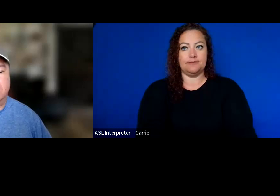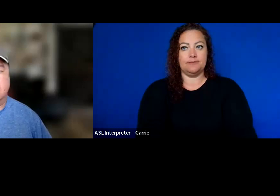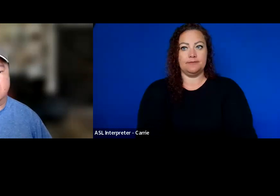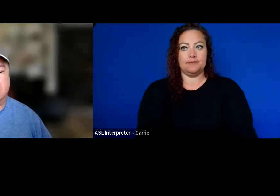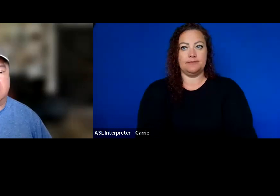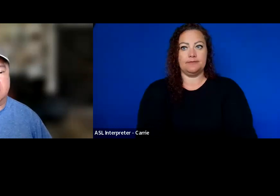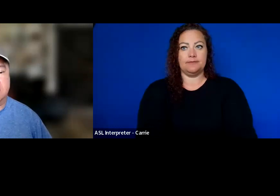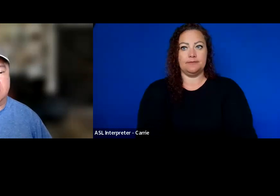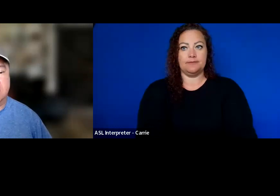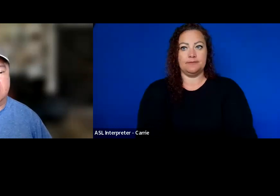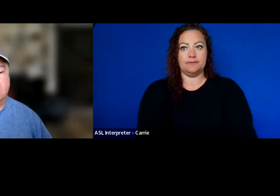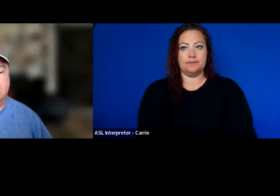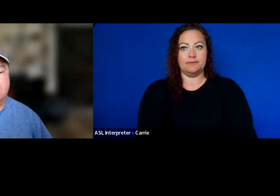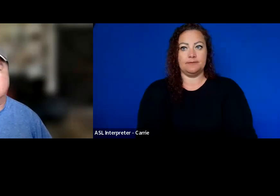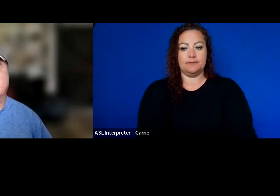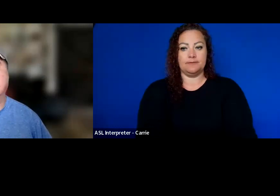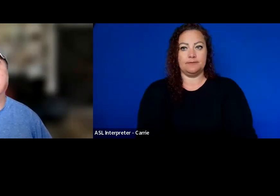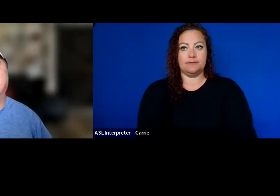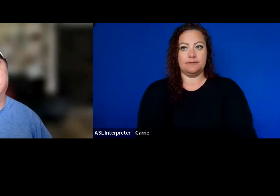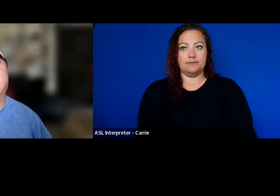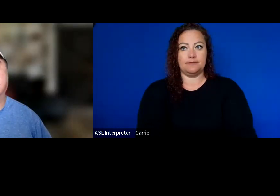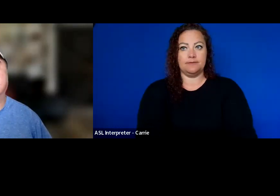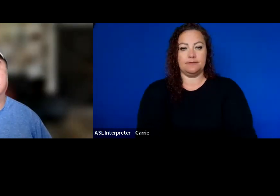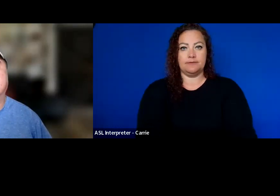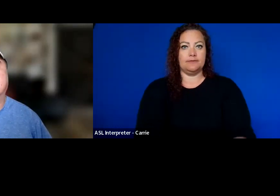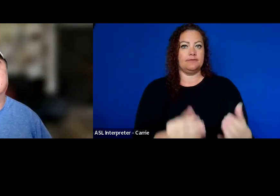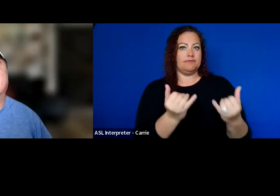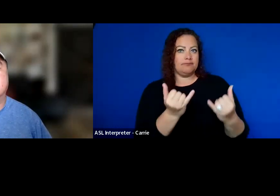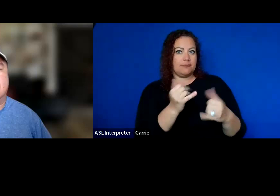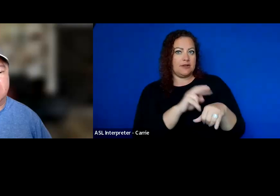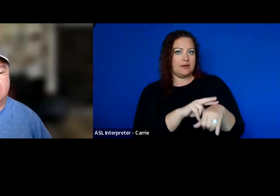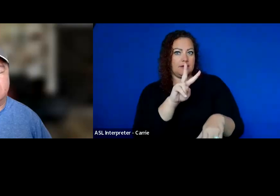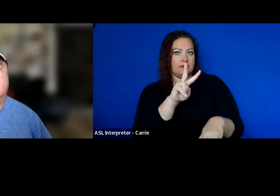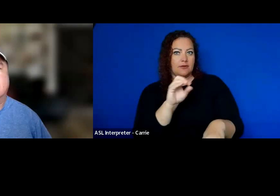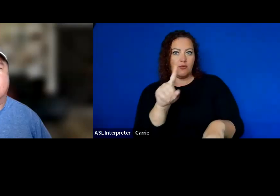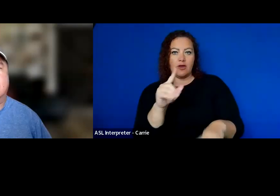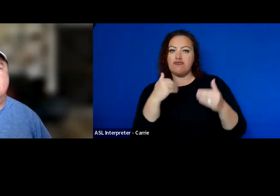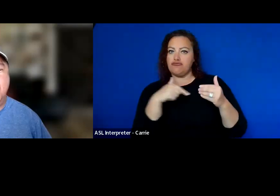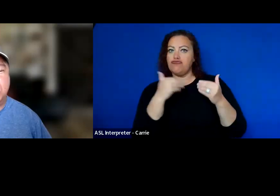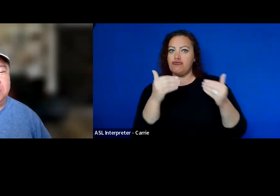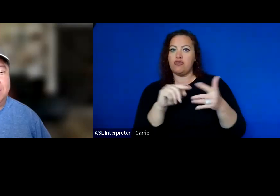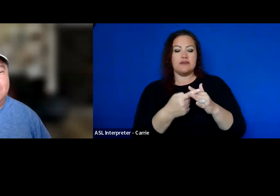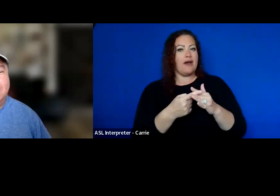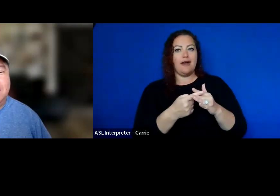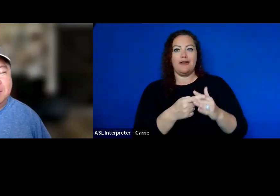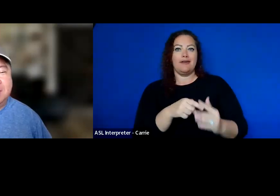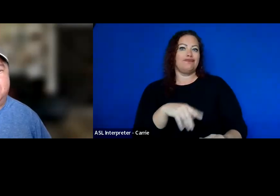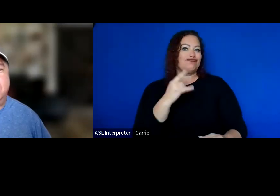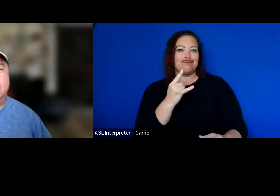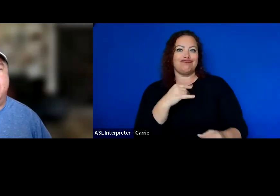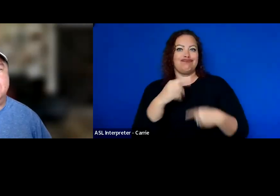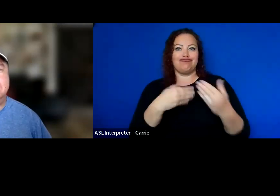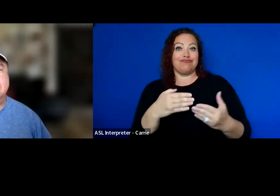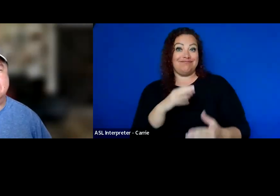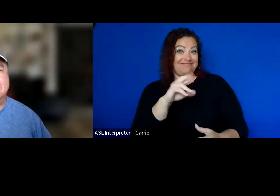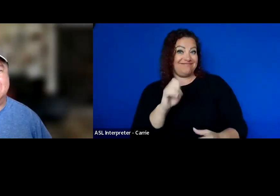All right. It's 2:01 and let's get started. Let's rock and roll. Carrie,